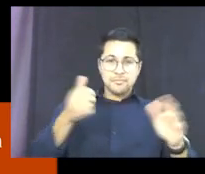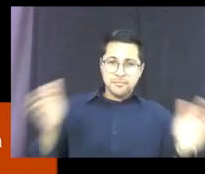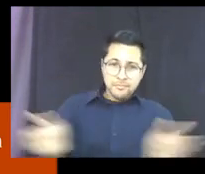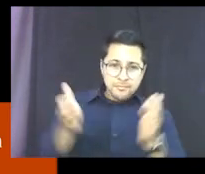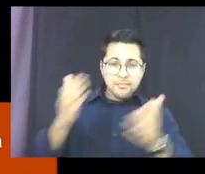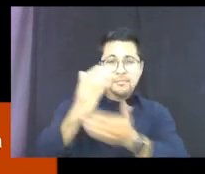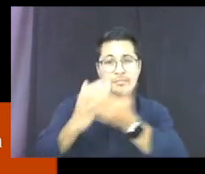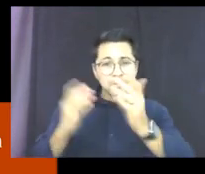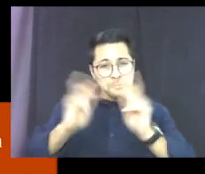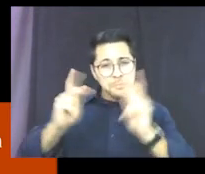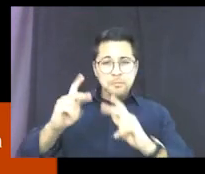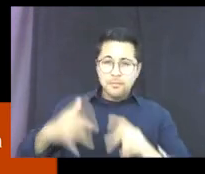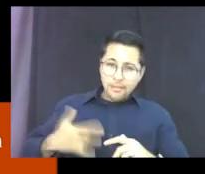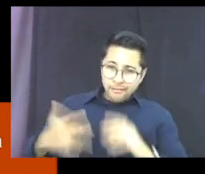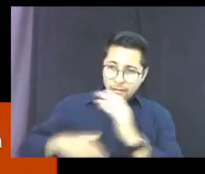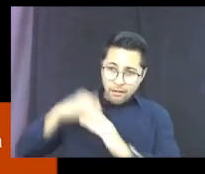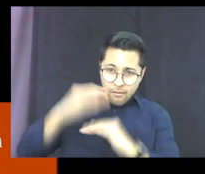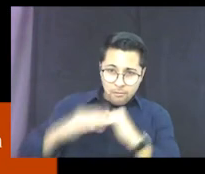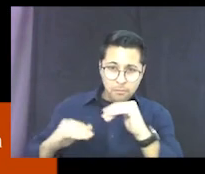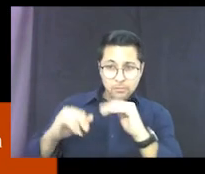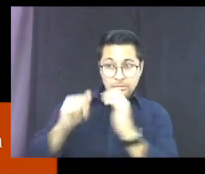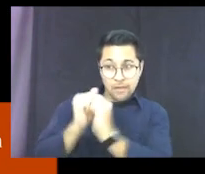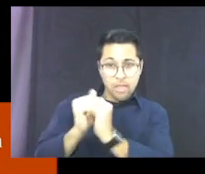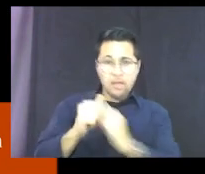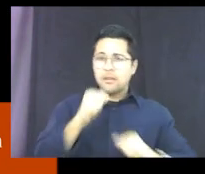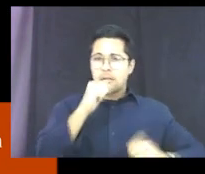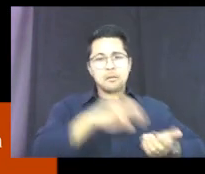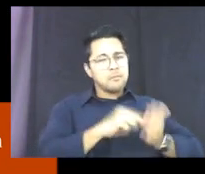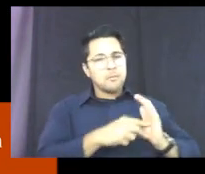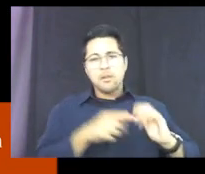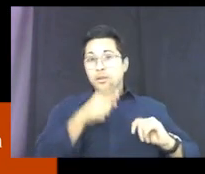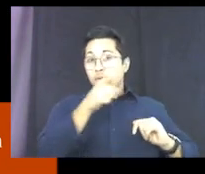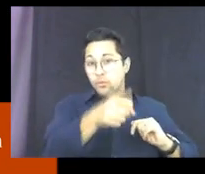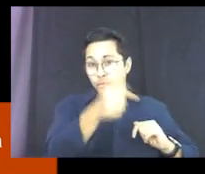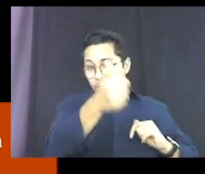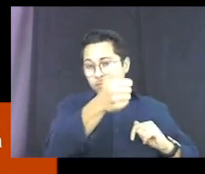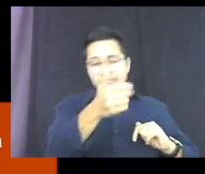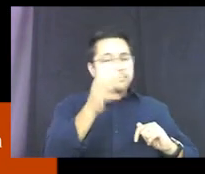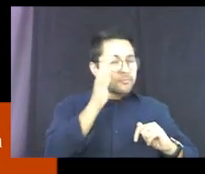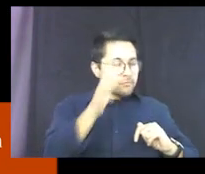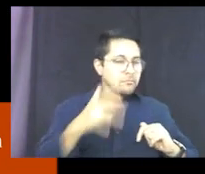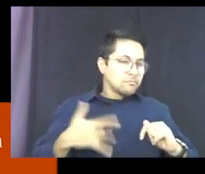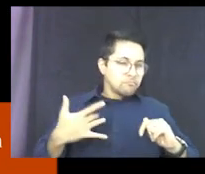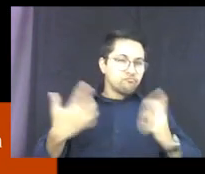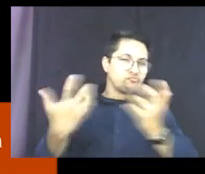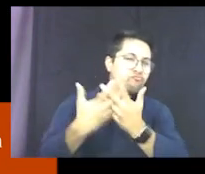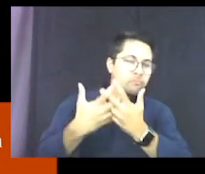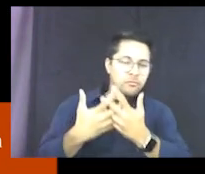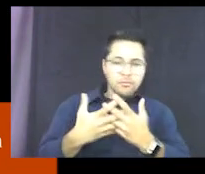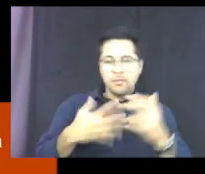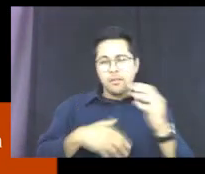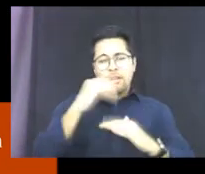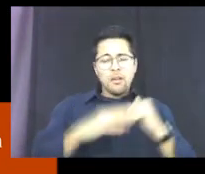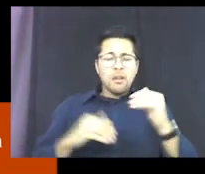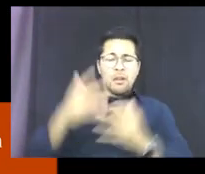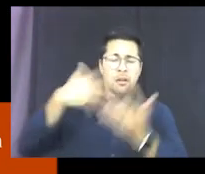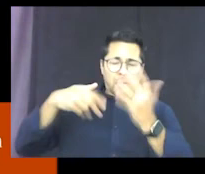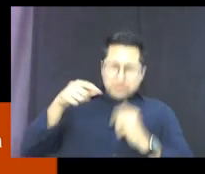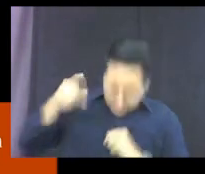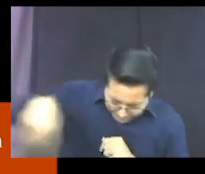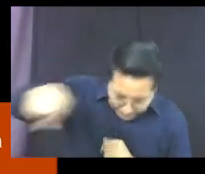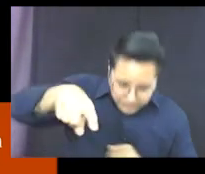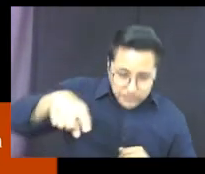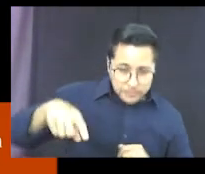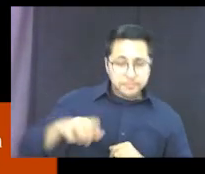feel comfortable together doesn't mean that you might feel comfortable around them. Your